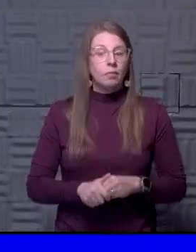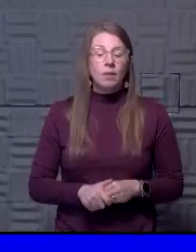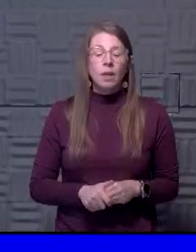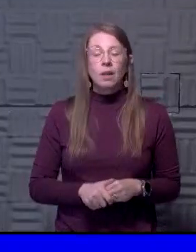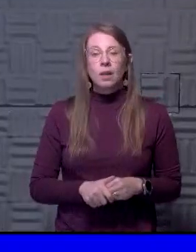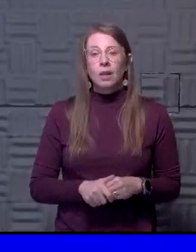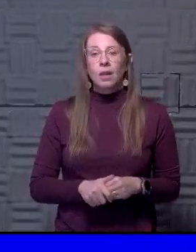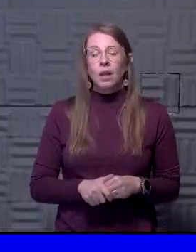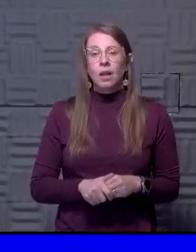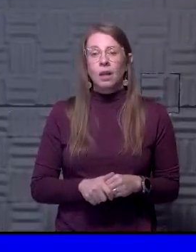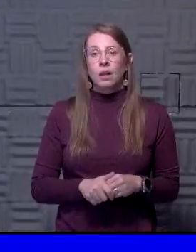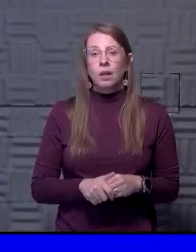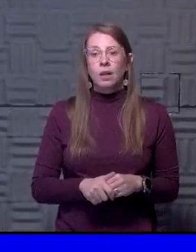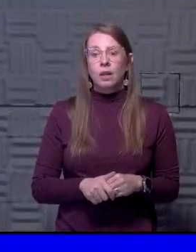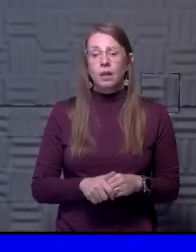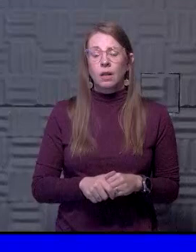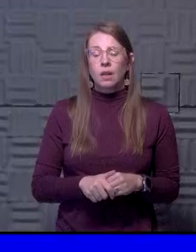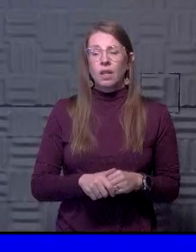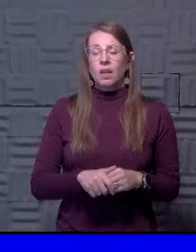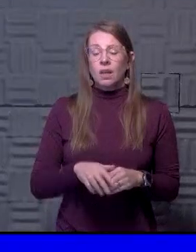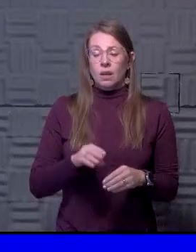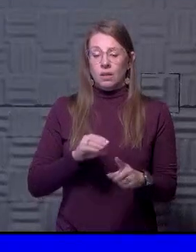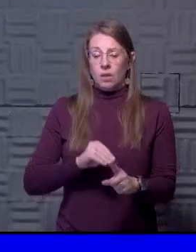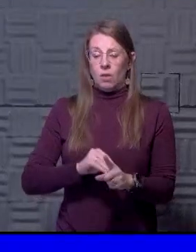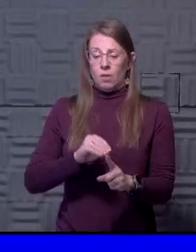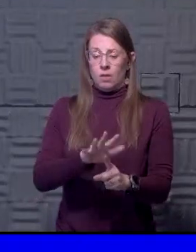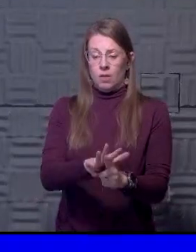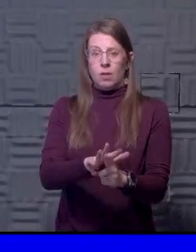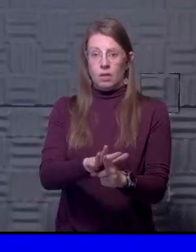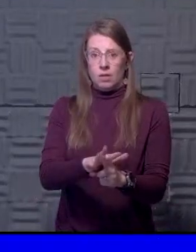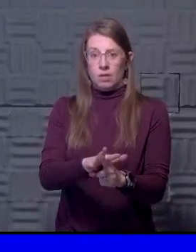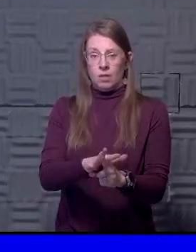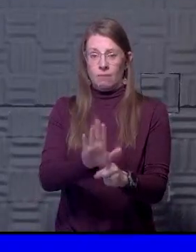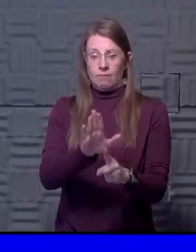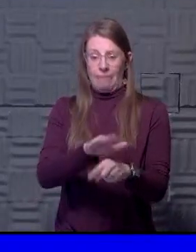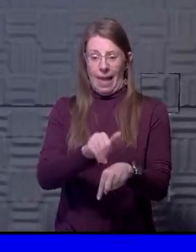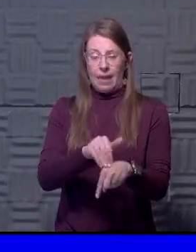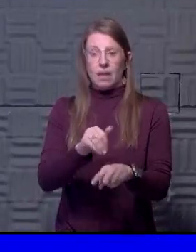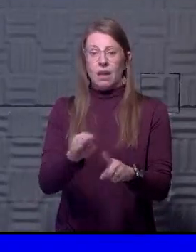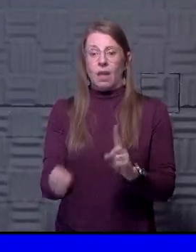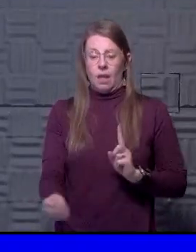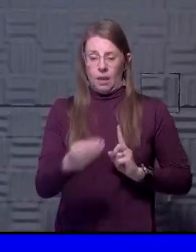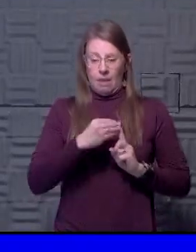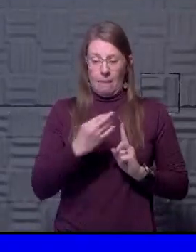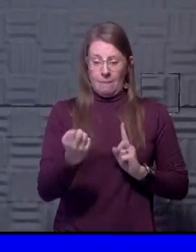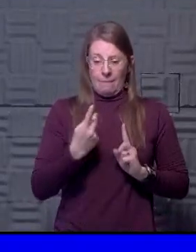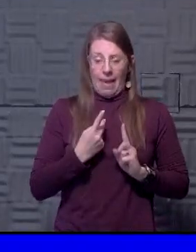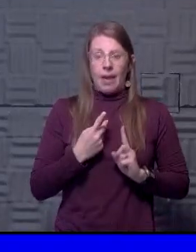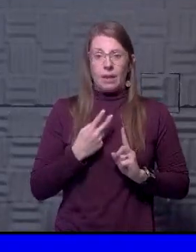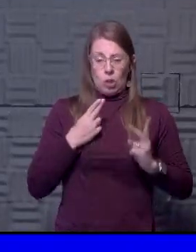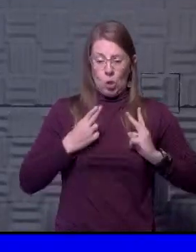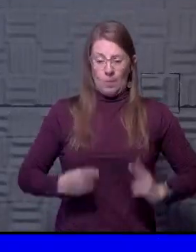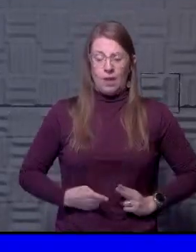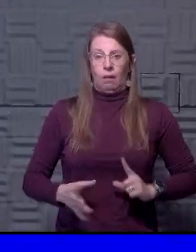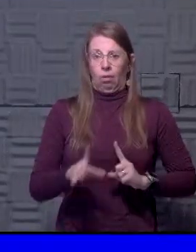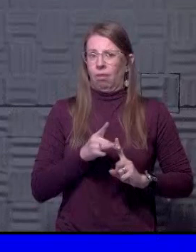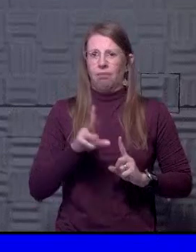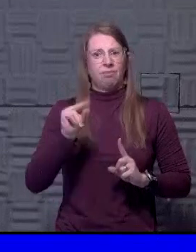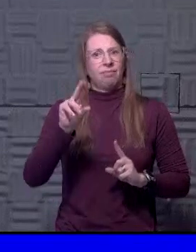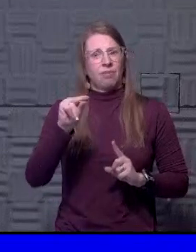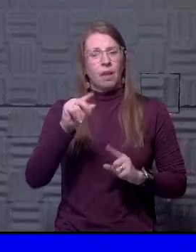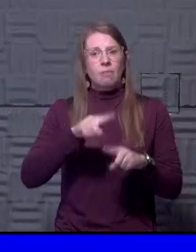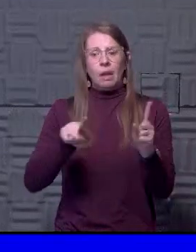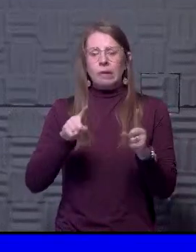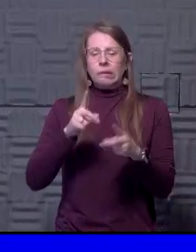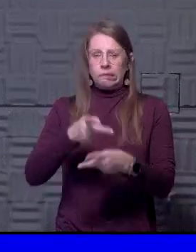really transmissible back to humans, but I know that there is the recommendation to really try to avoid pet contact or caring for the pet while